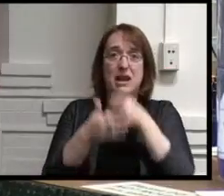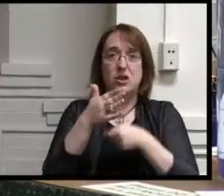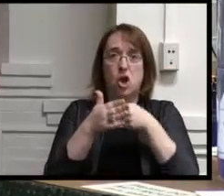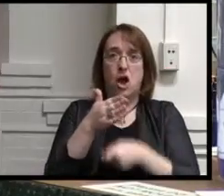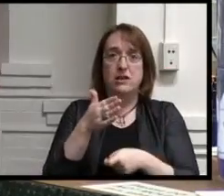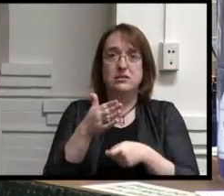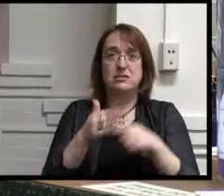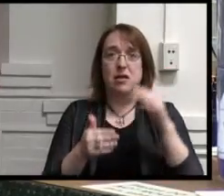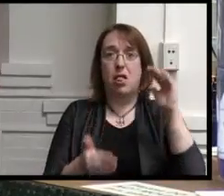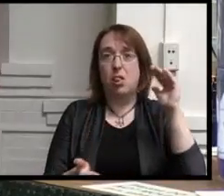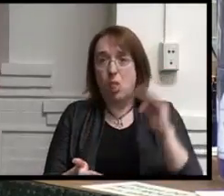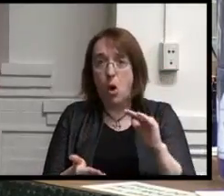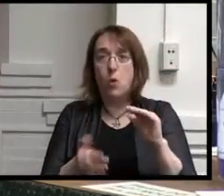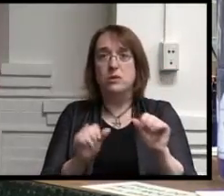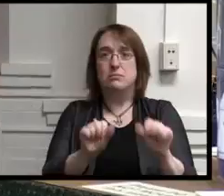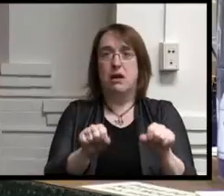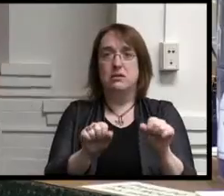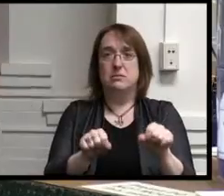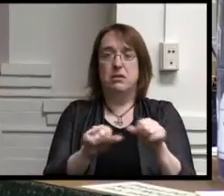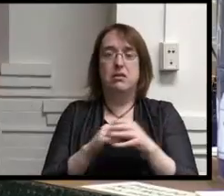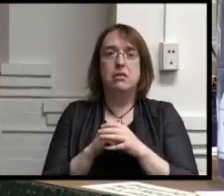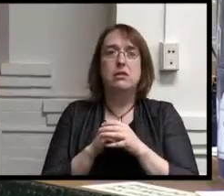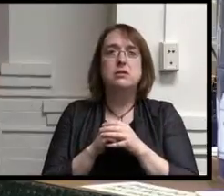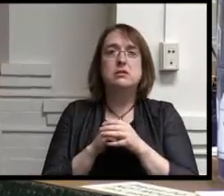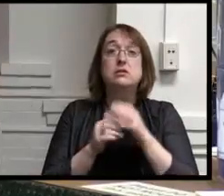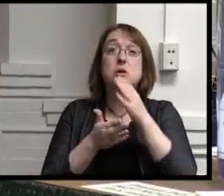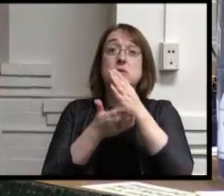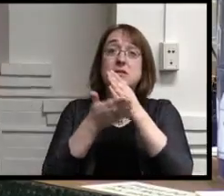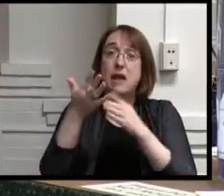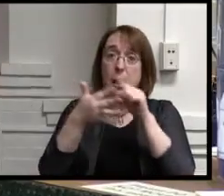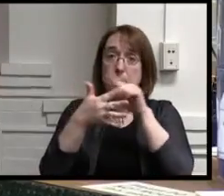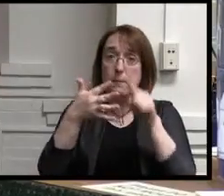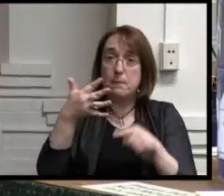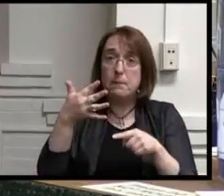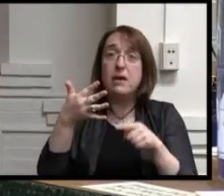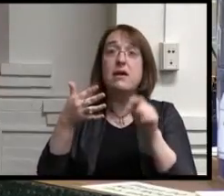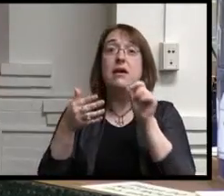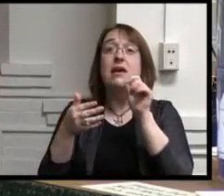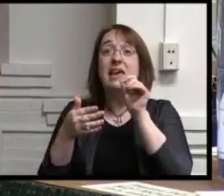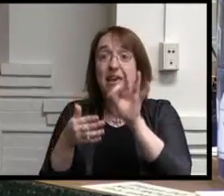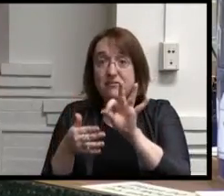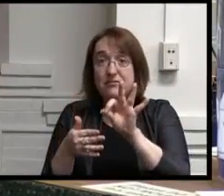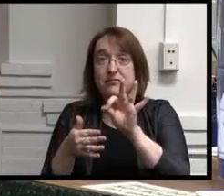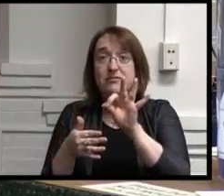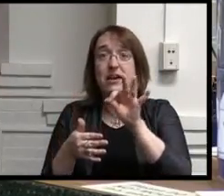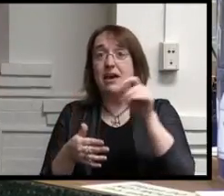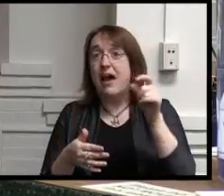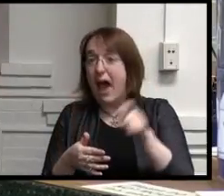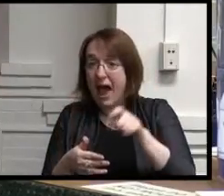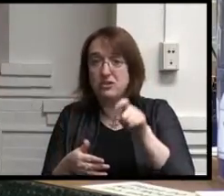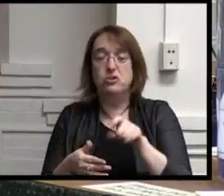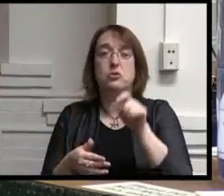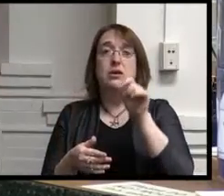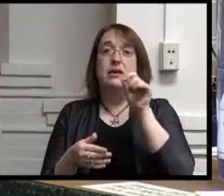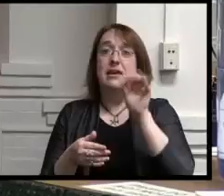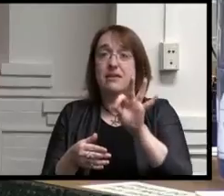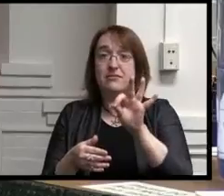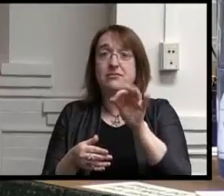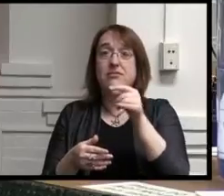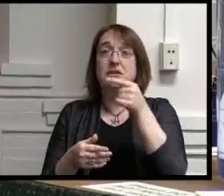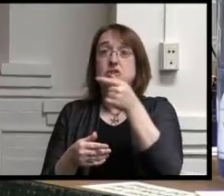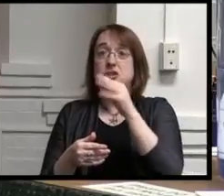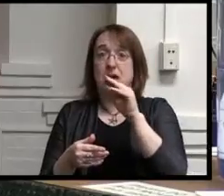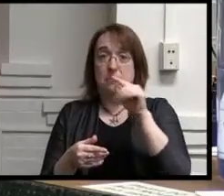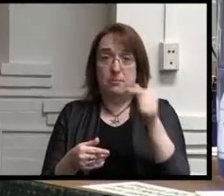as we could possibly get it. So there are some of these things where if we had absolutely had to, if the GMP, for instance, had come